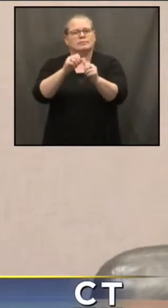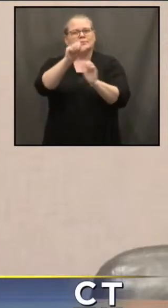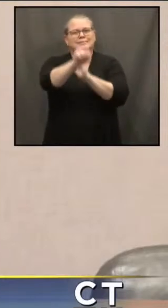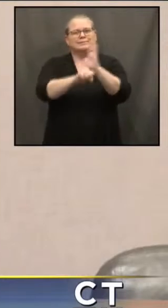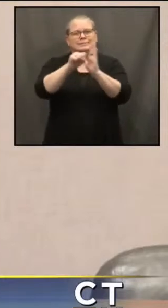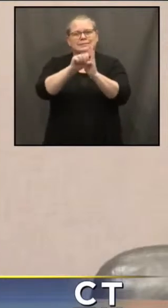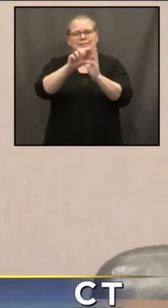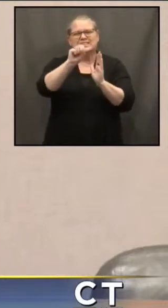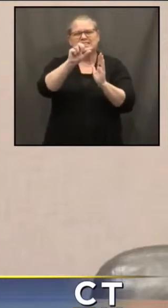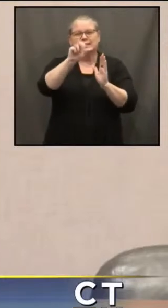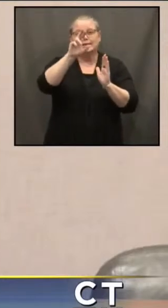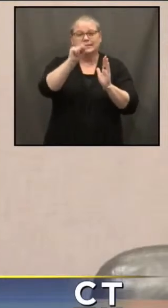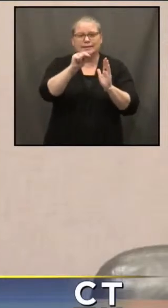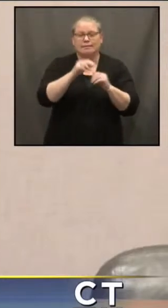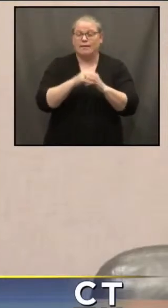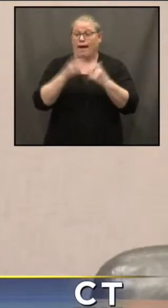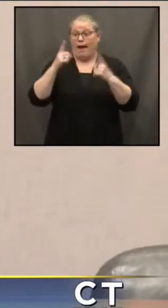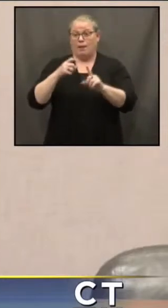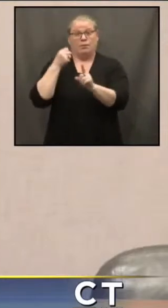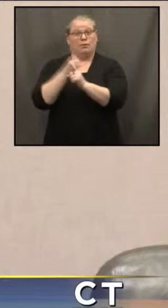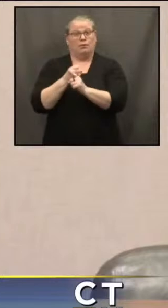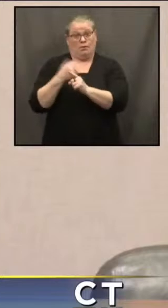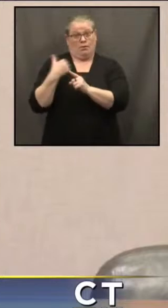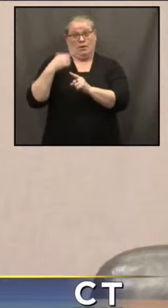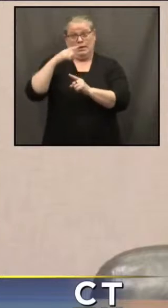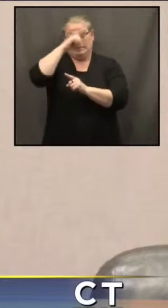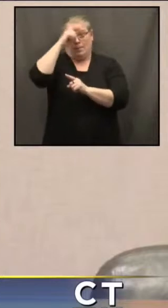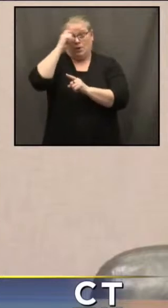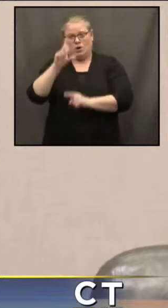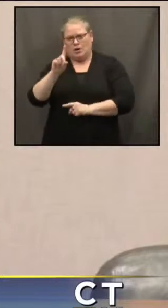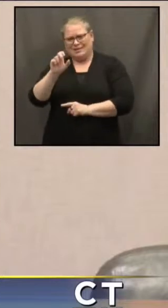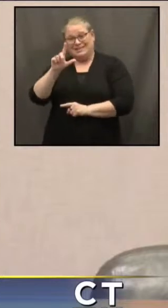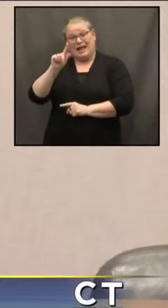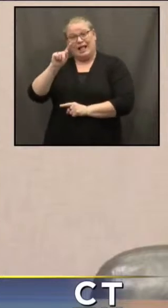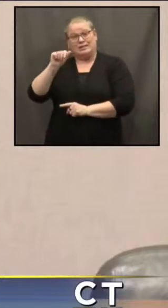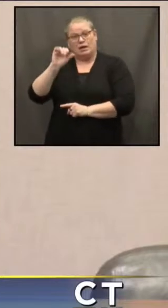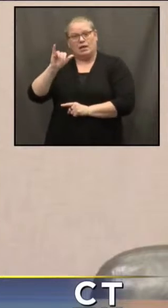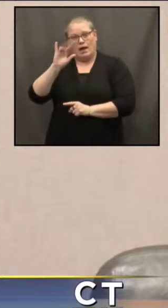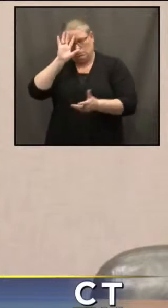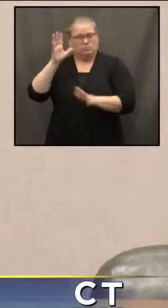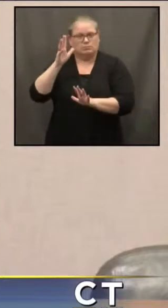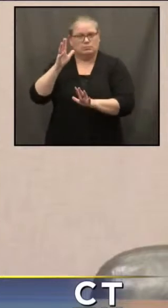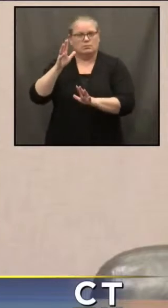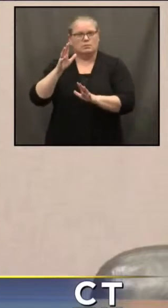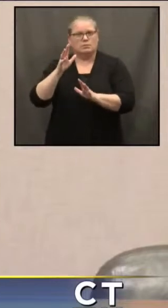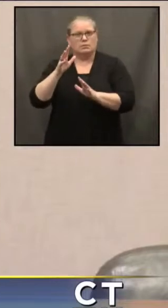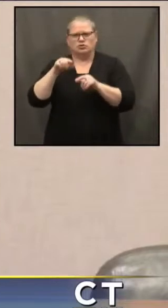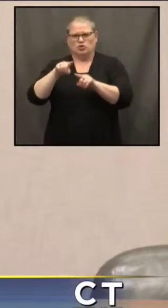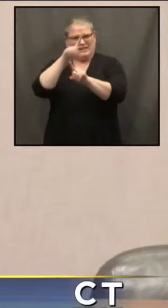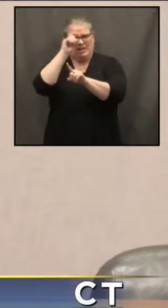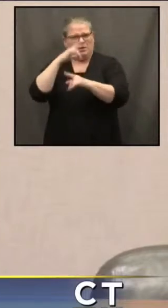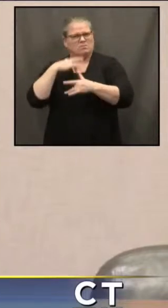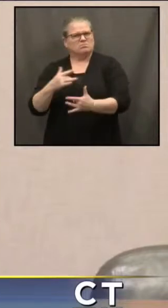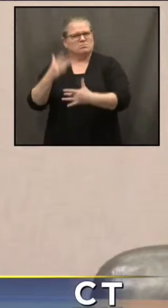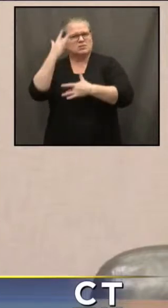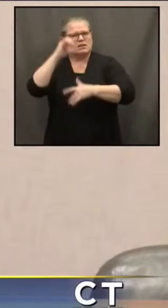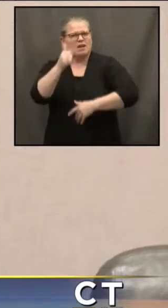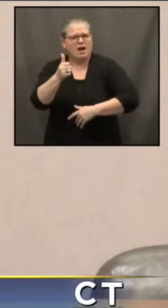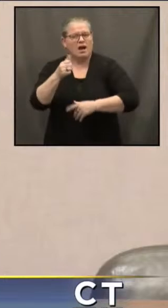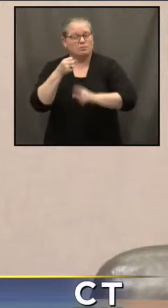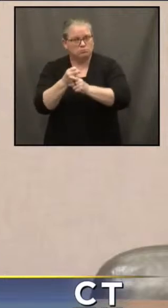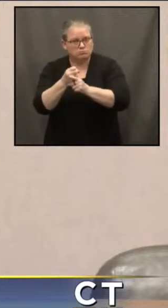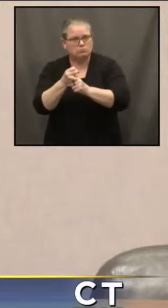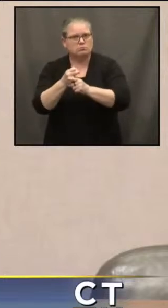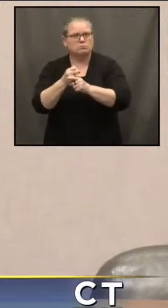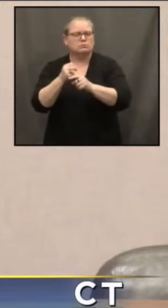the summertime, which was a little bit more unusual. But that just shows us how infectious this virus can be. We're going to have to stay on our toes, keep learning